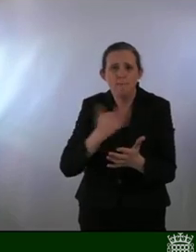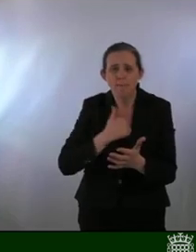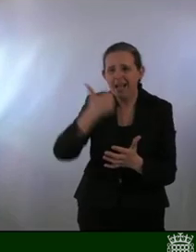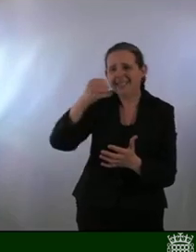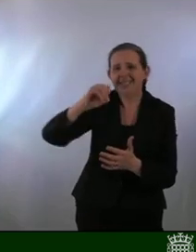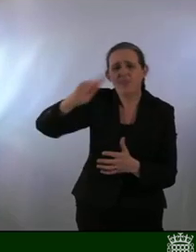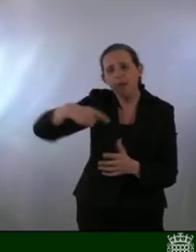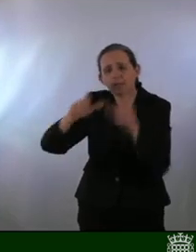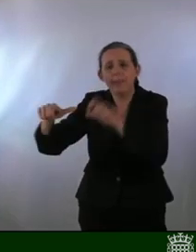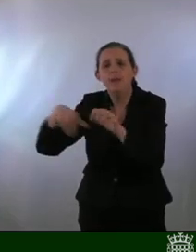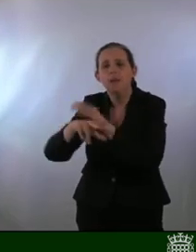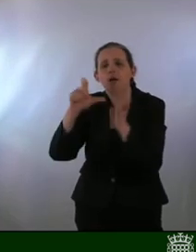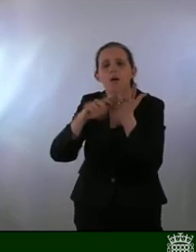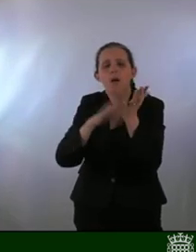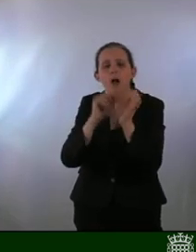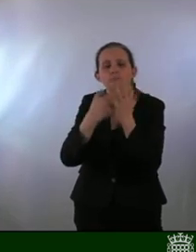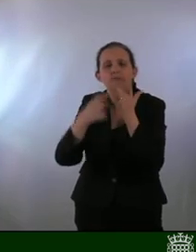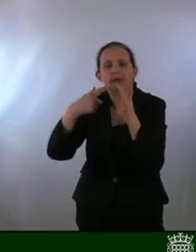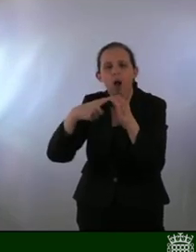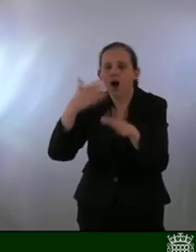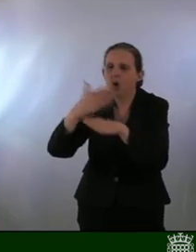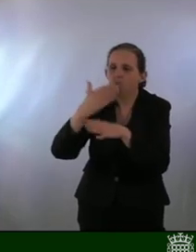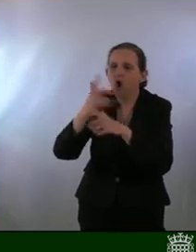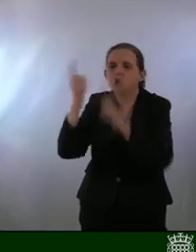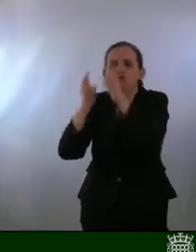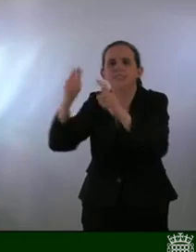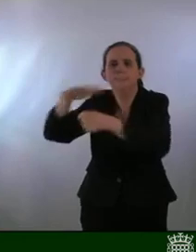and hospitality, know their economic future is not about to be burnt.